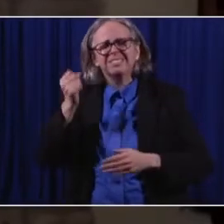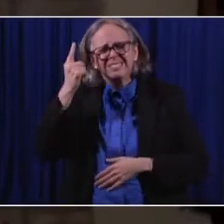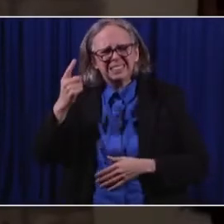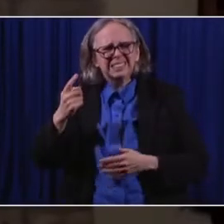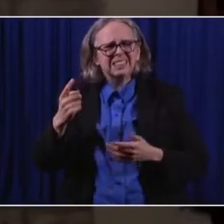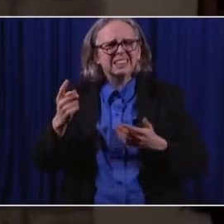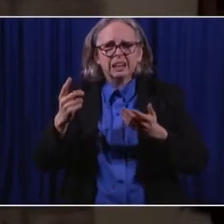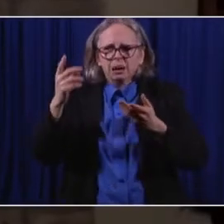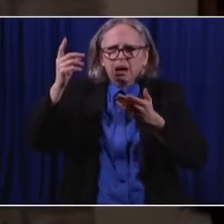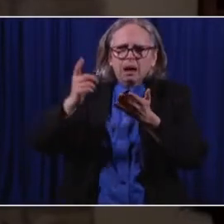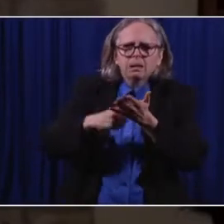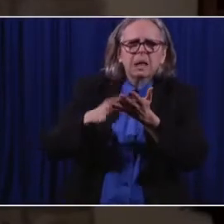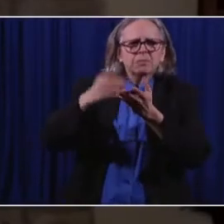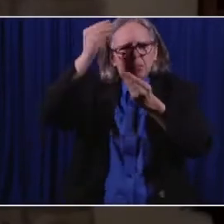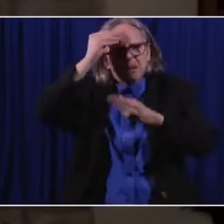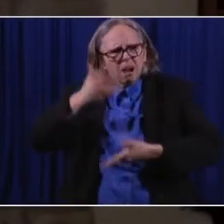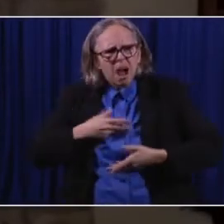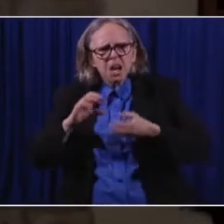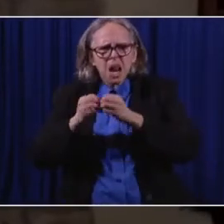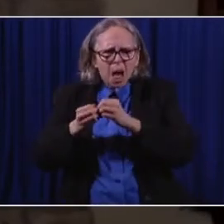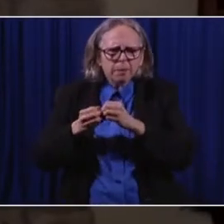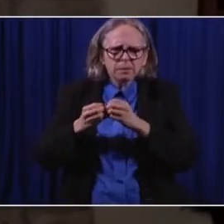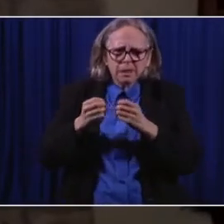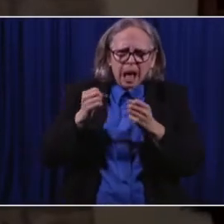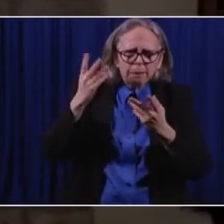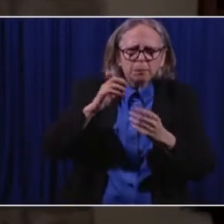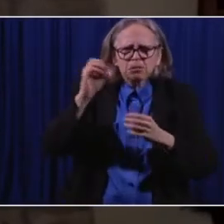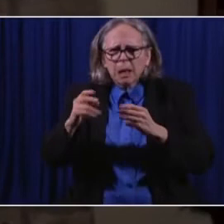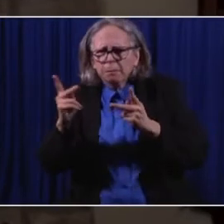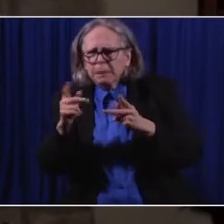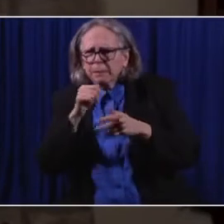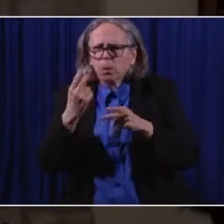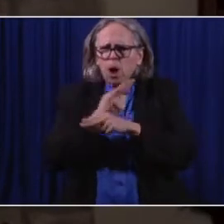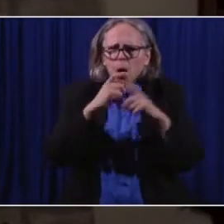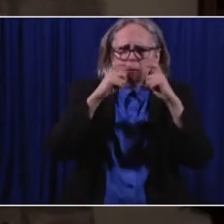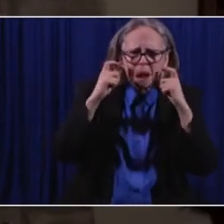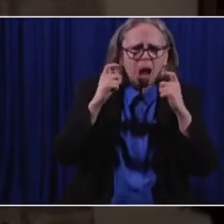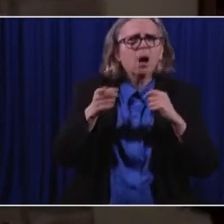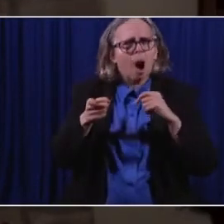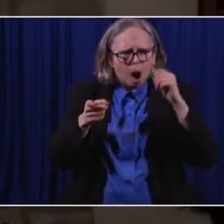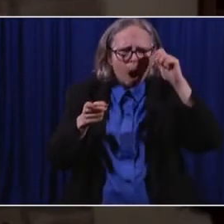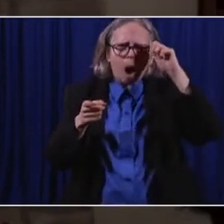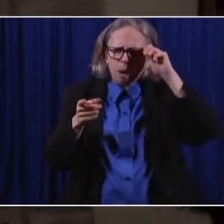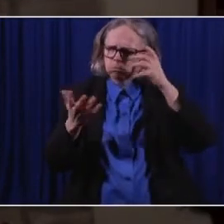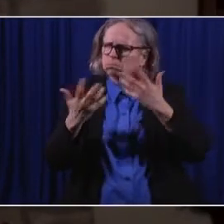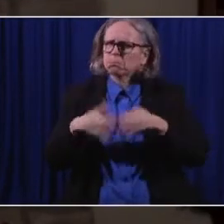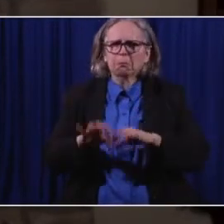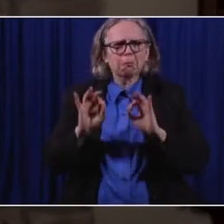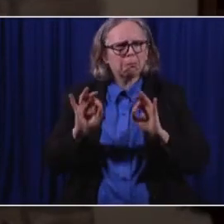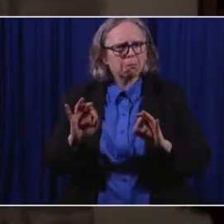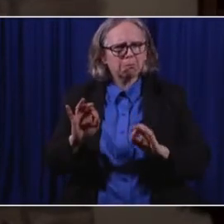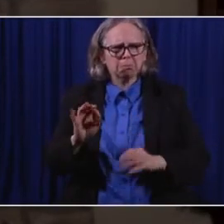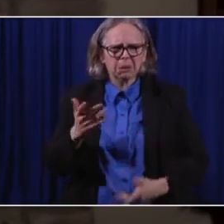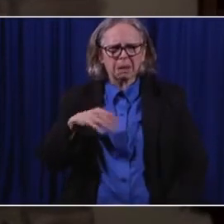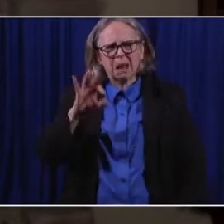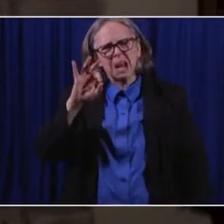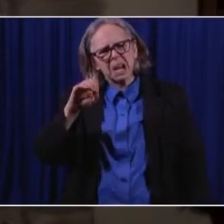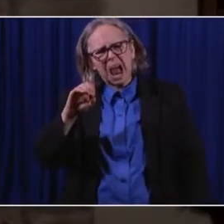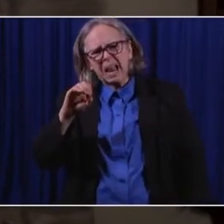And Michael, let's see if somebody on the team can get me those numbers so I can read them. But they're way up in the 90s.